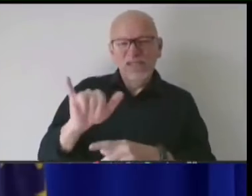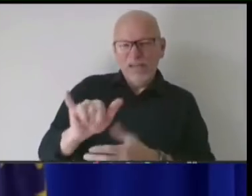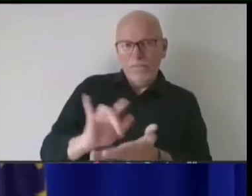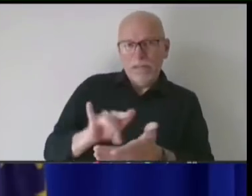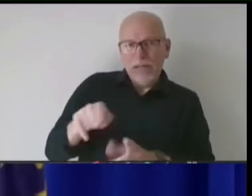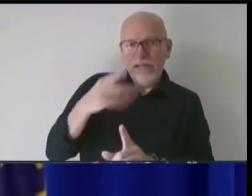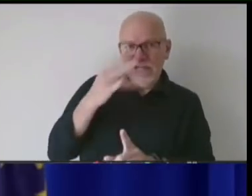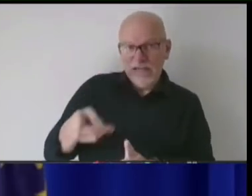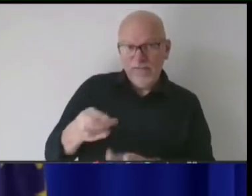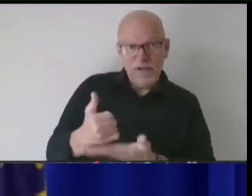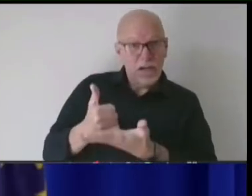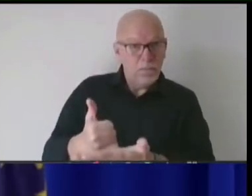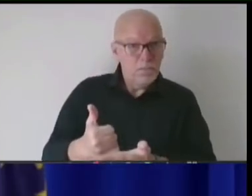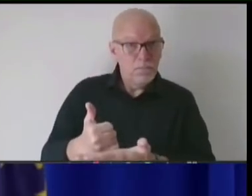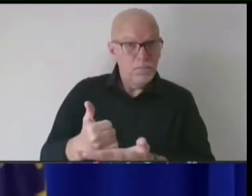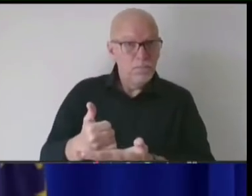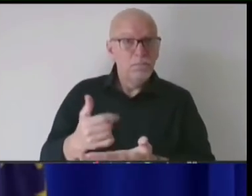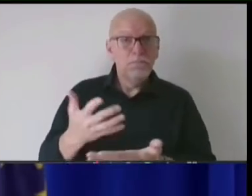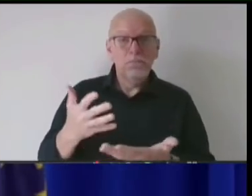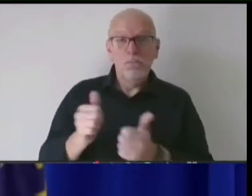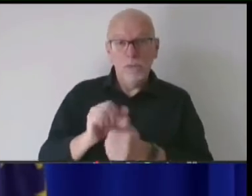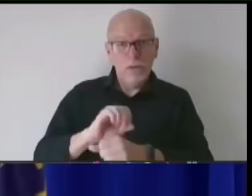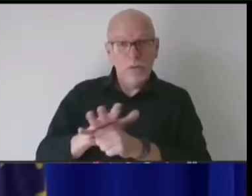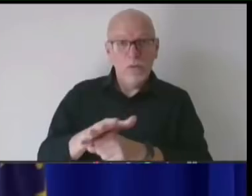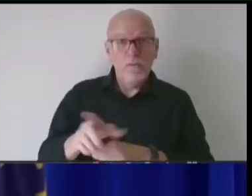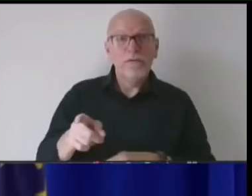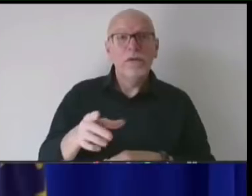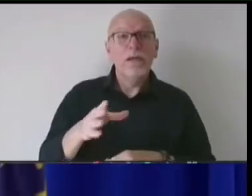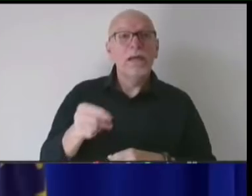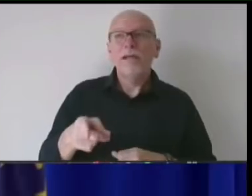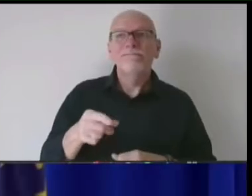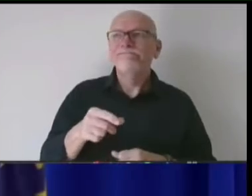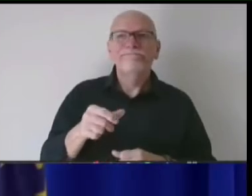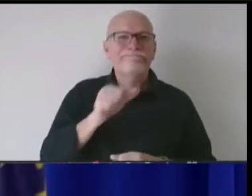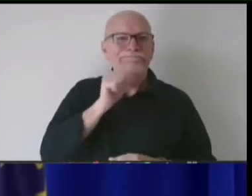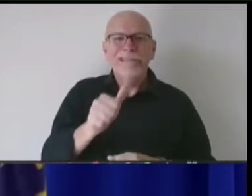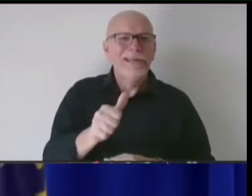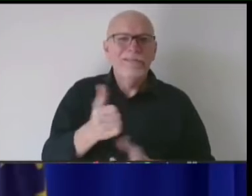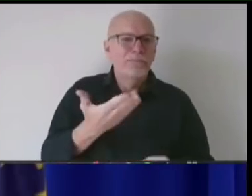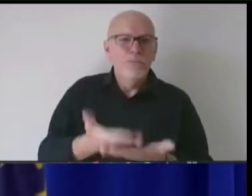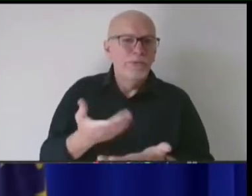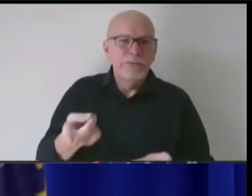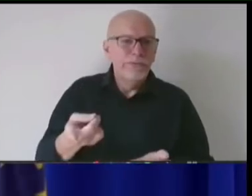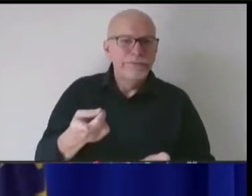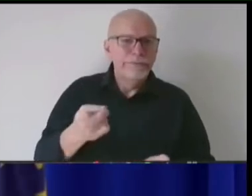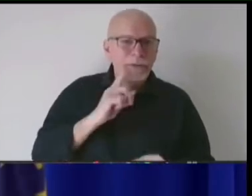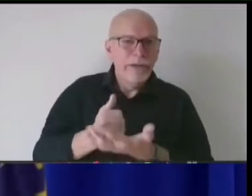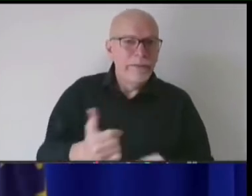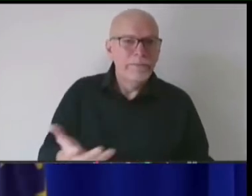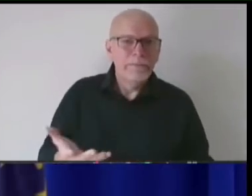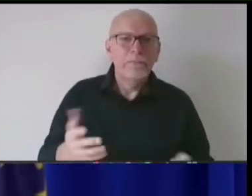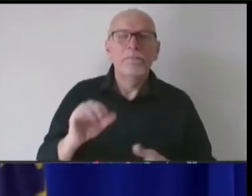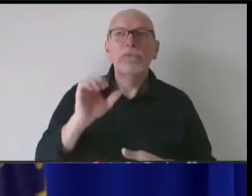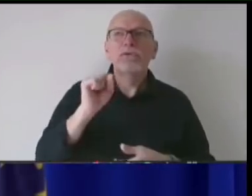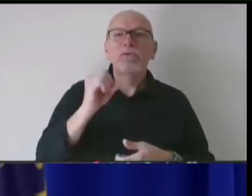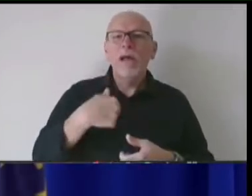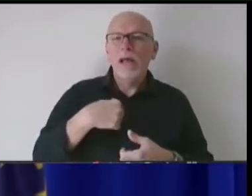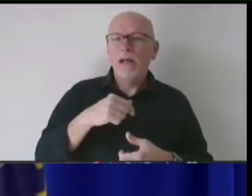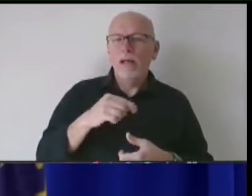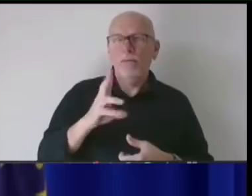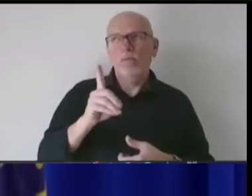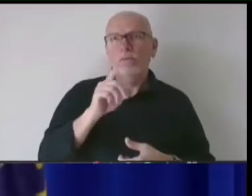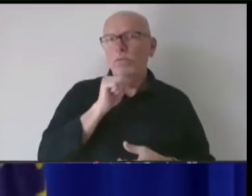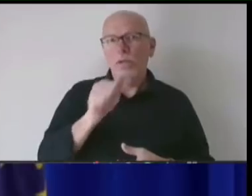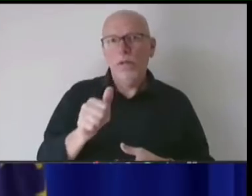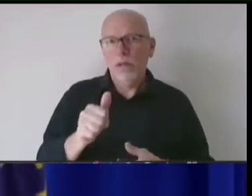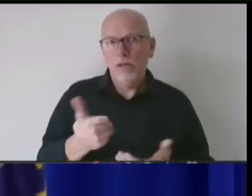is beneficial to help with COVID and it is not proven to be beneficial. So I do not go and take a